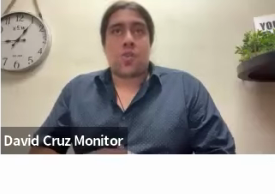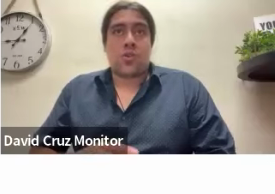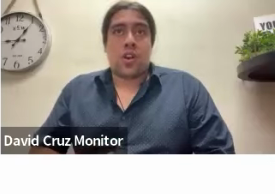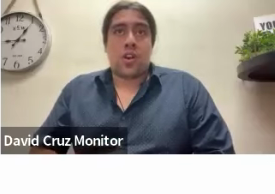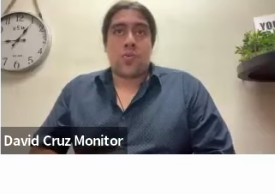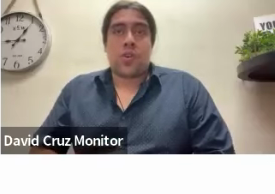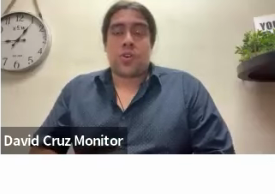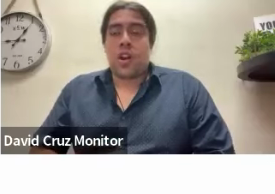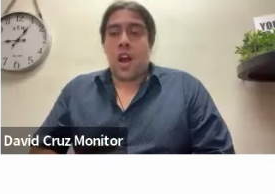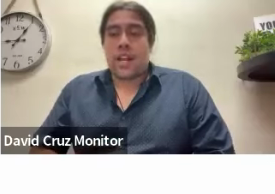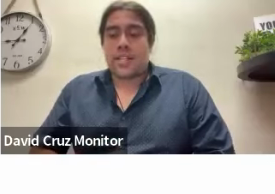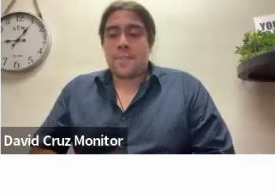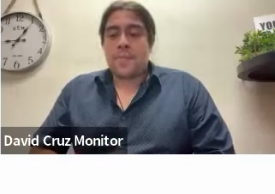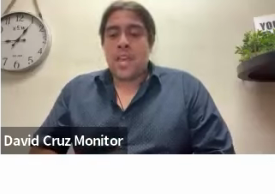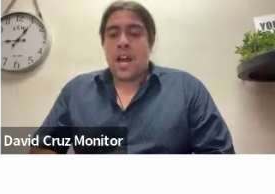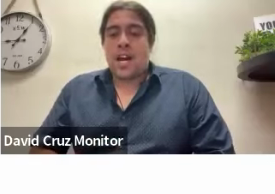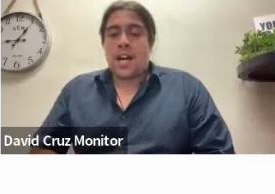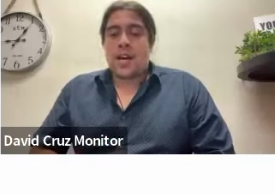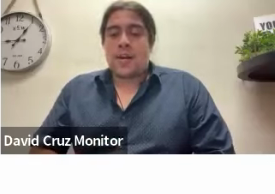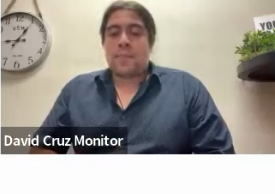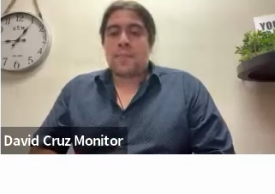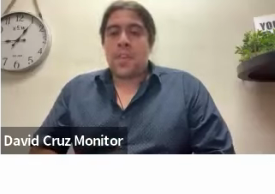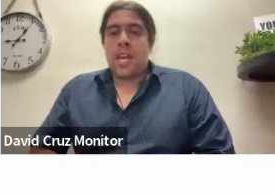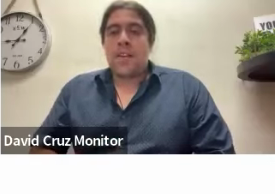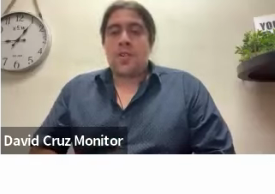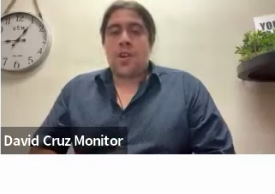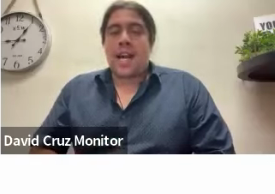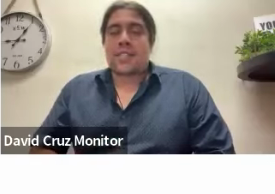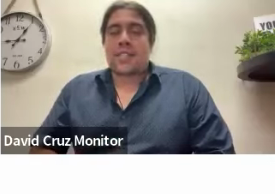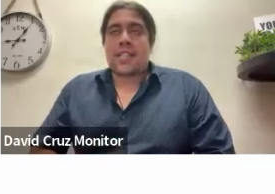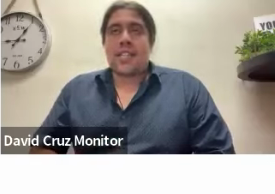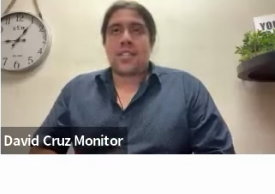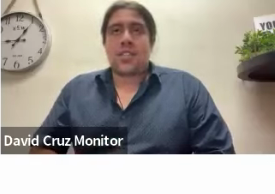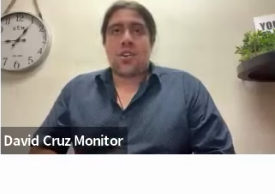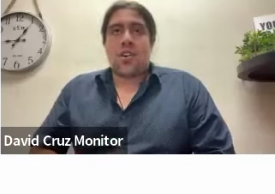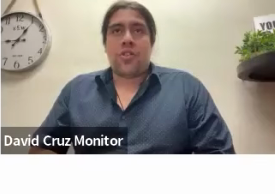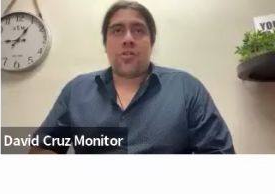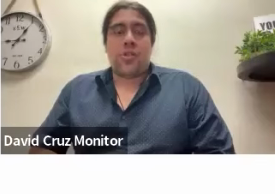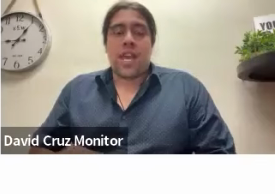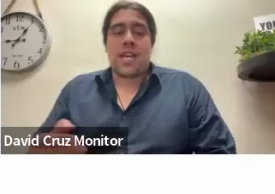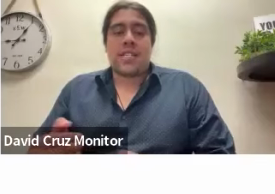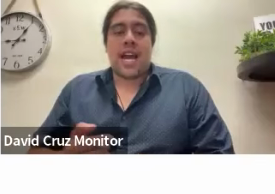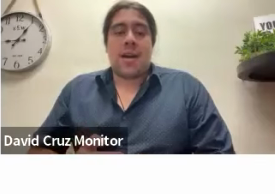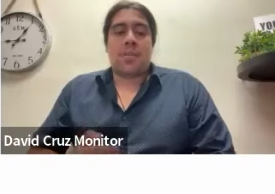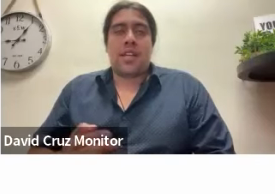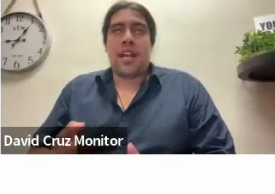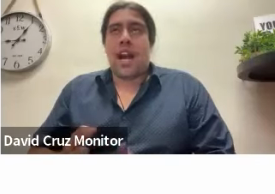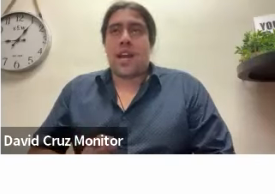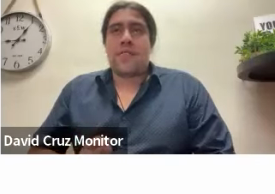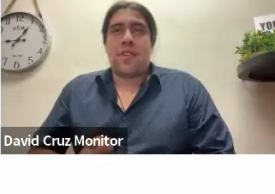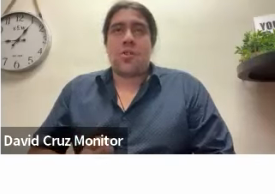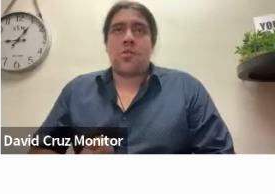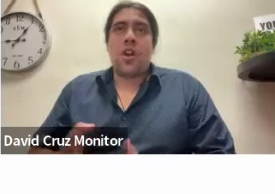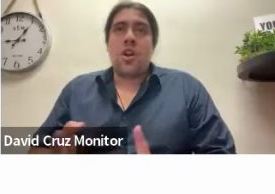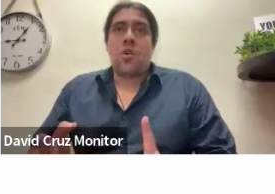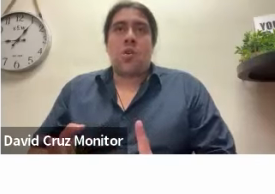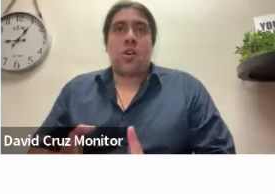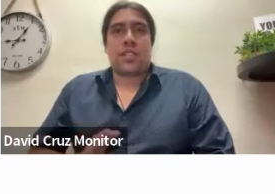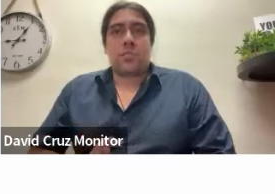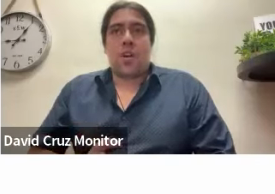channel where you're not. If you are accessing this call through a tablet,